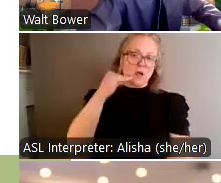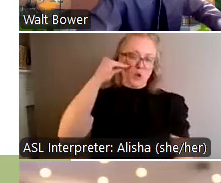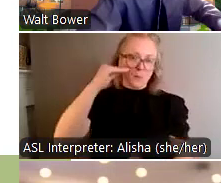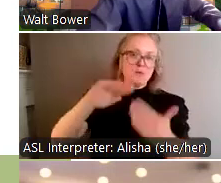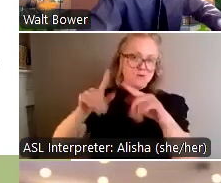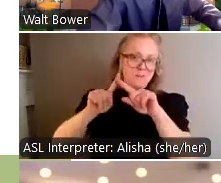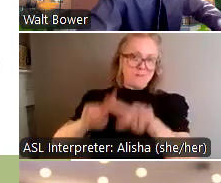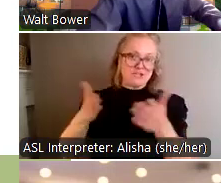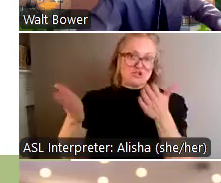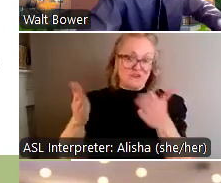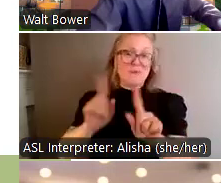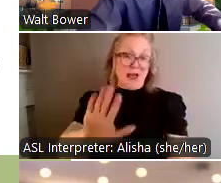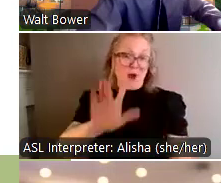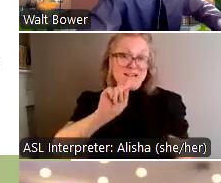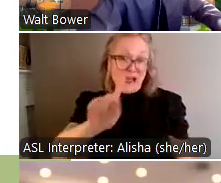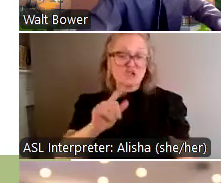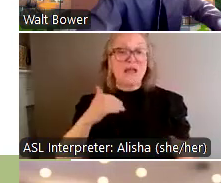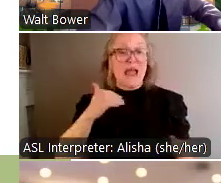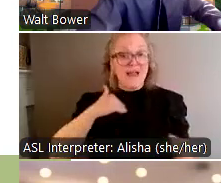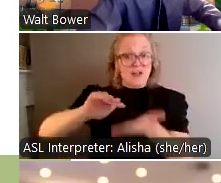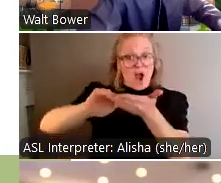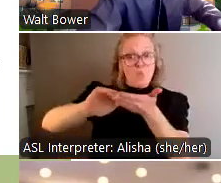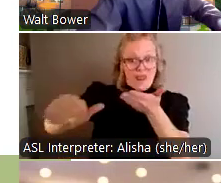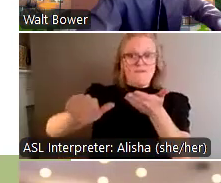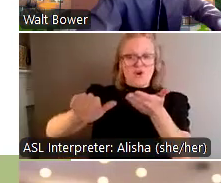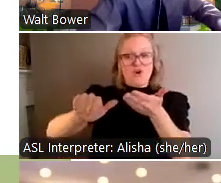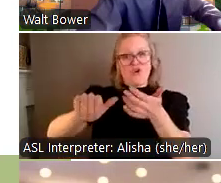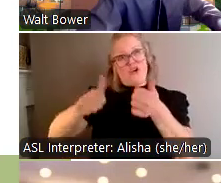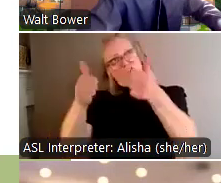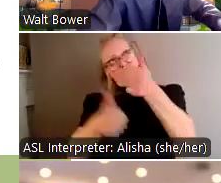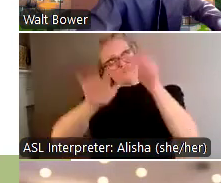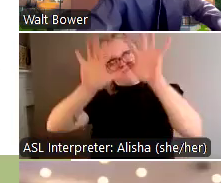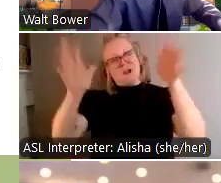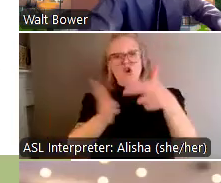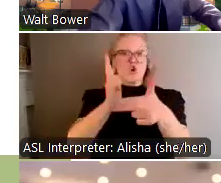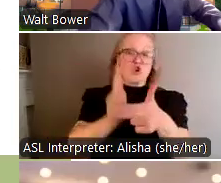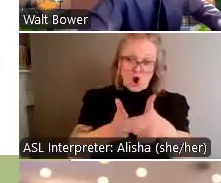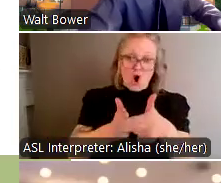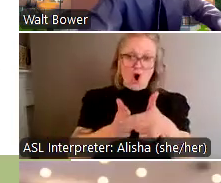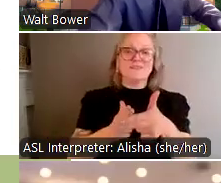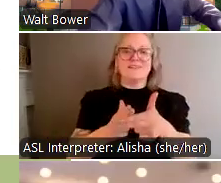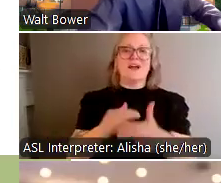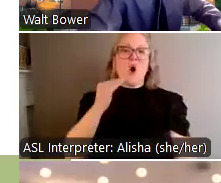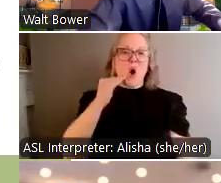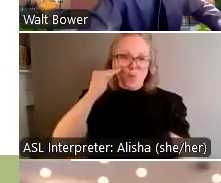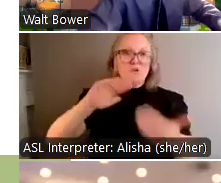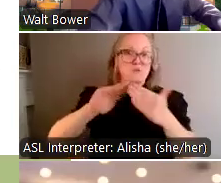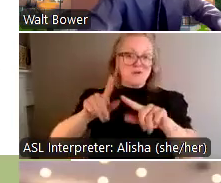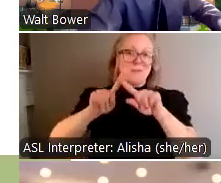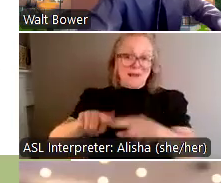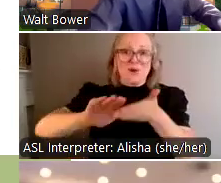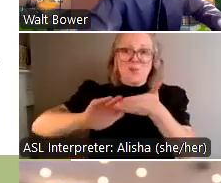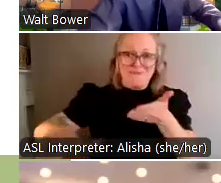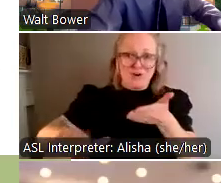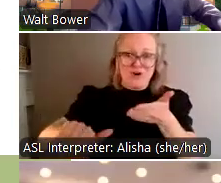services, but we actually have a waiver within the larger umbrella called home and community-based waiver. And then we